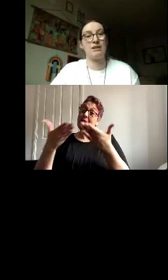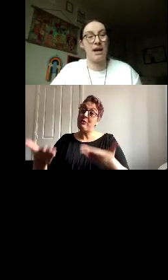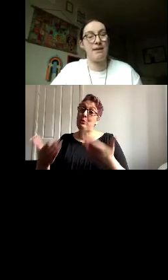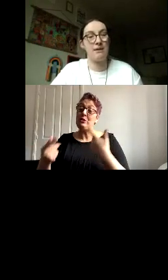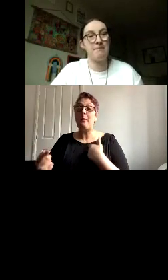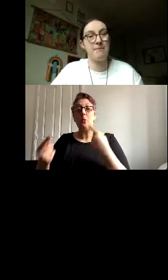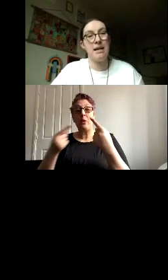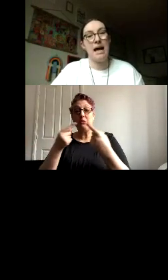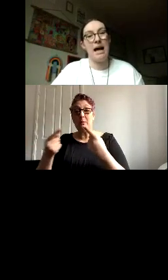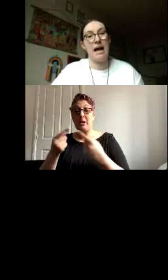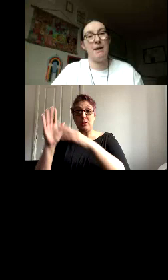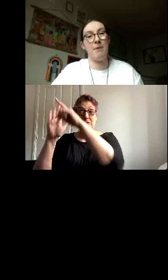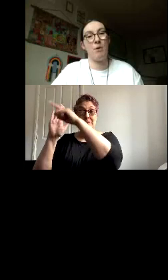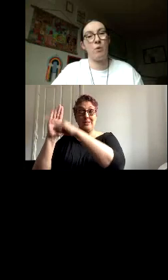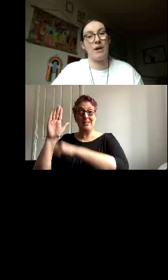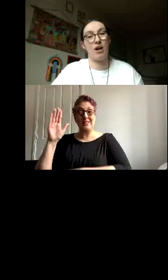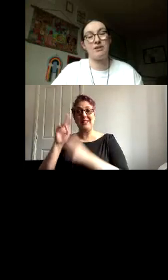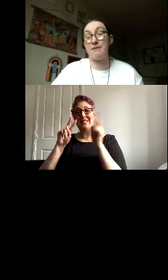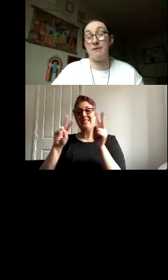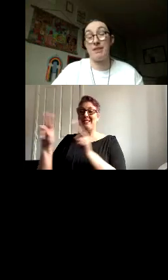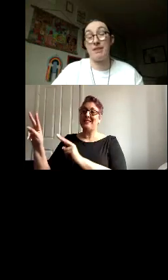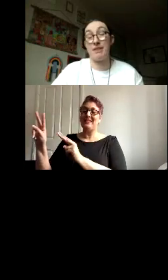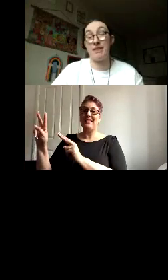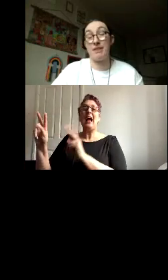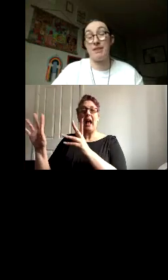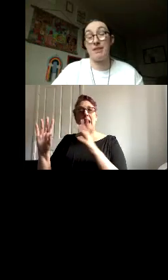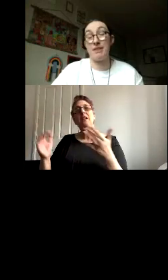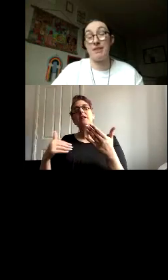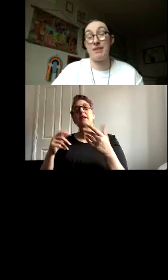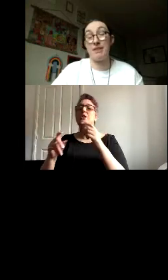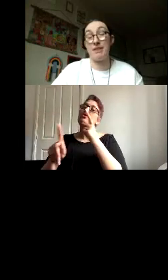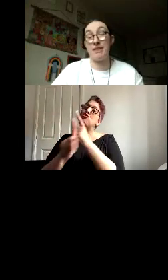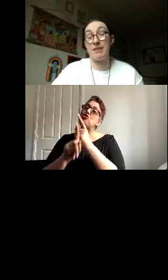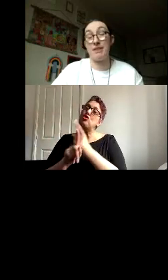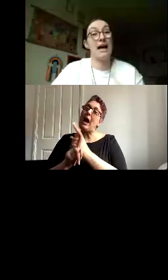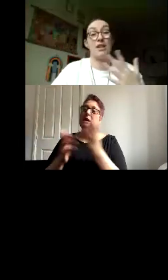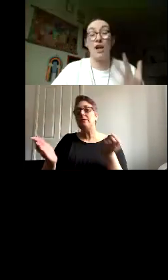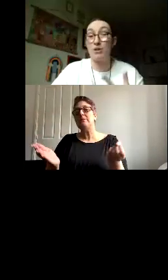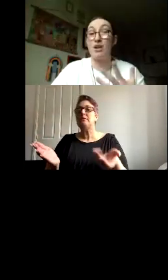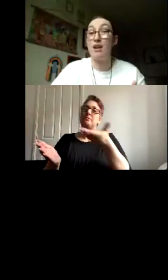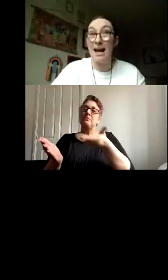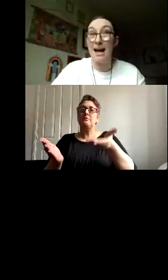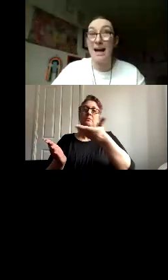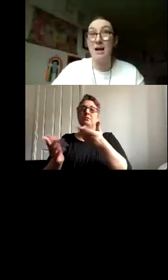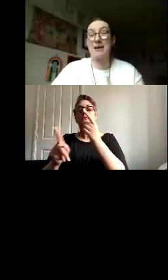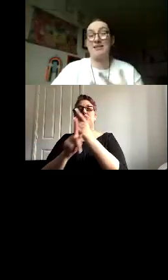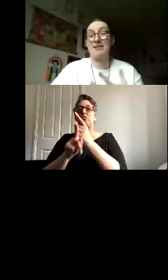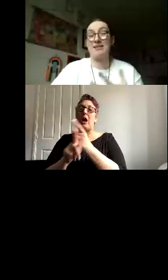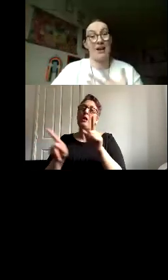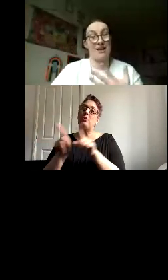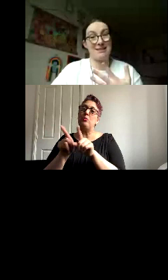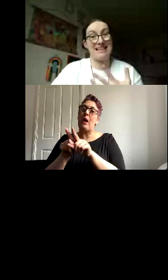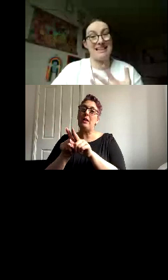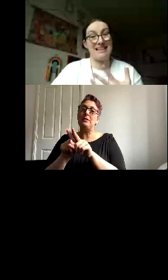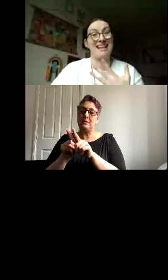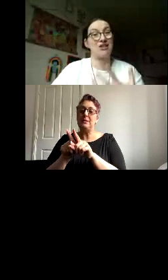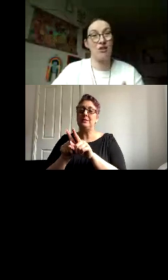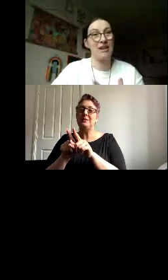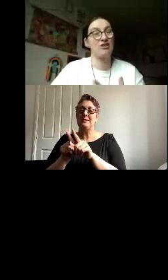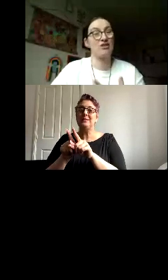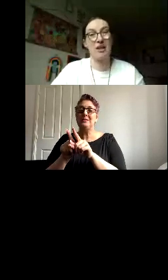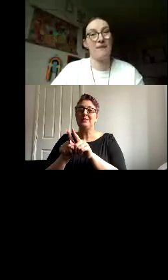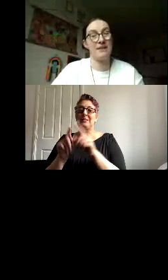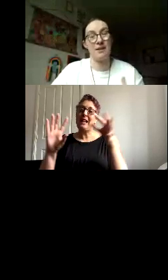you can share them, which are different things you can go on to look at, because this is just, like I said,